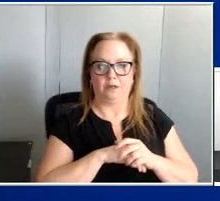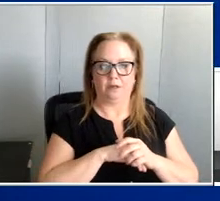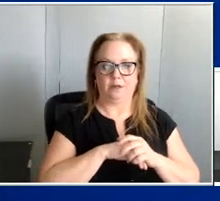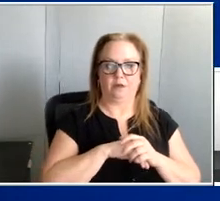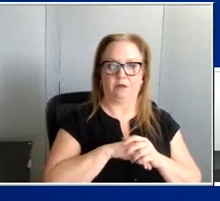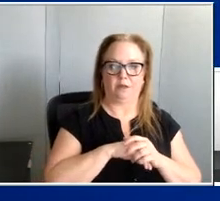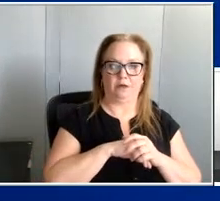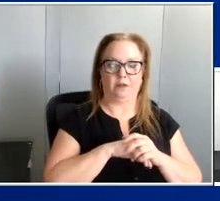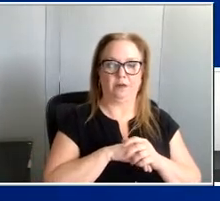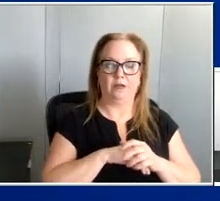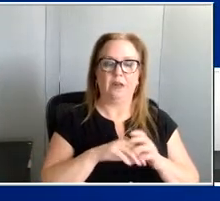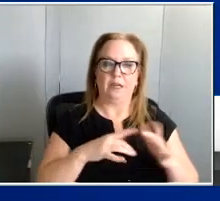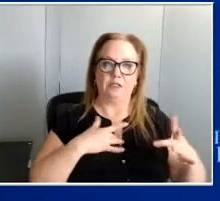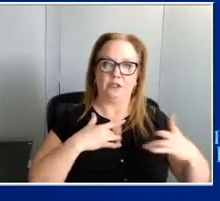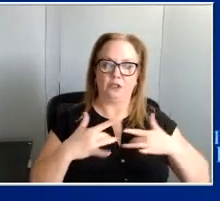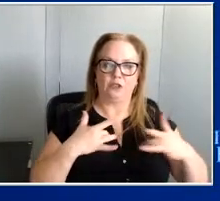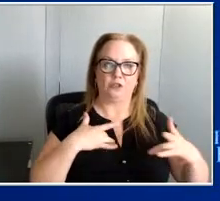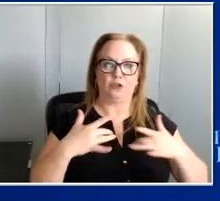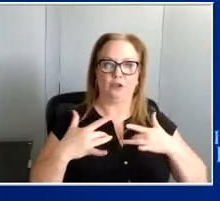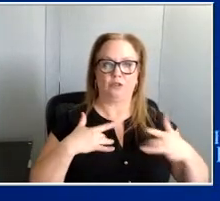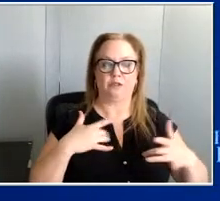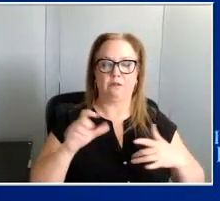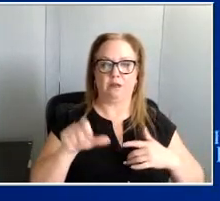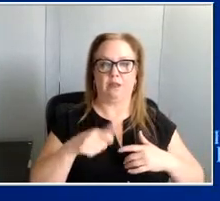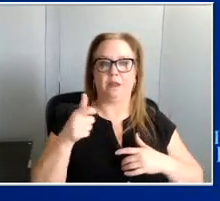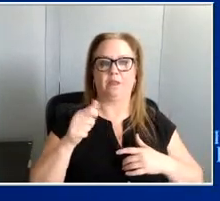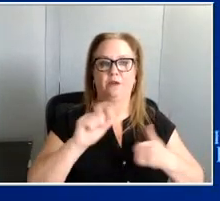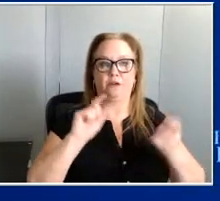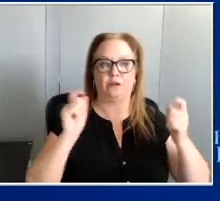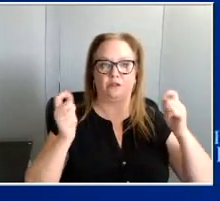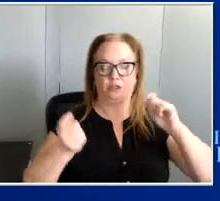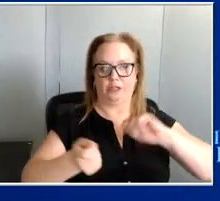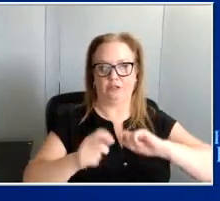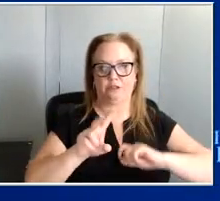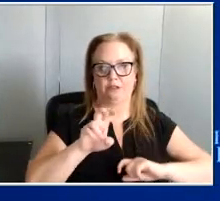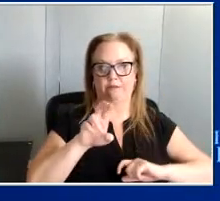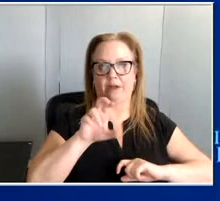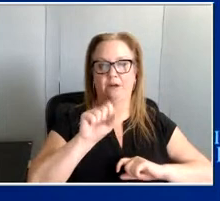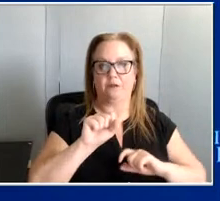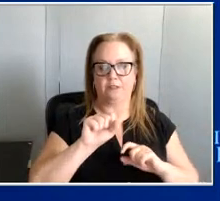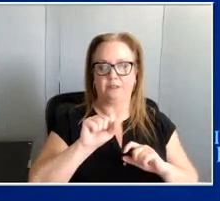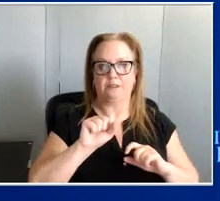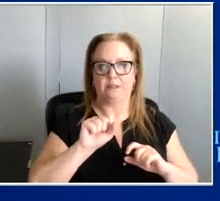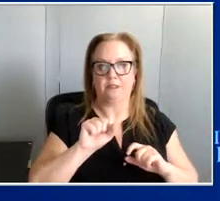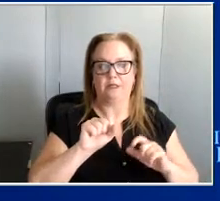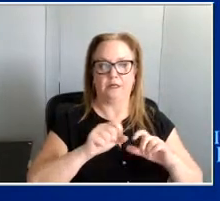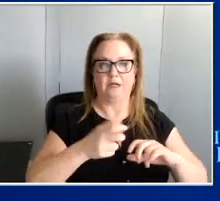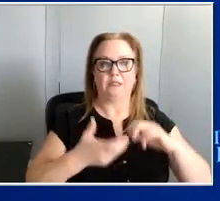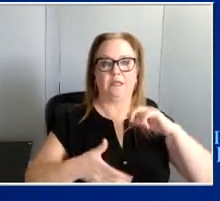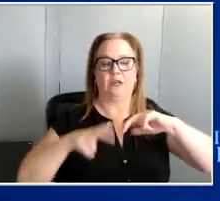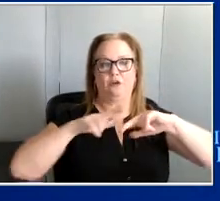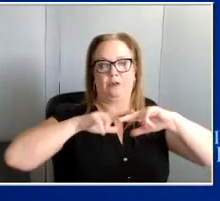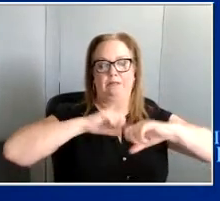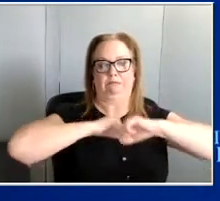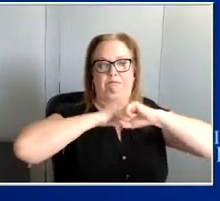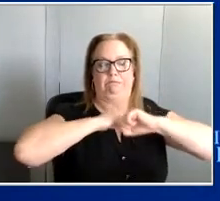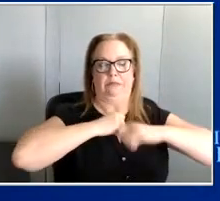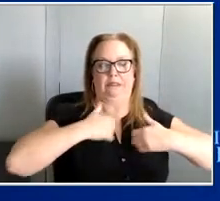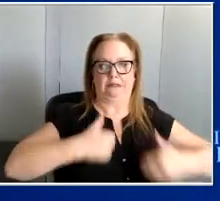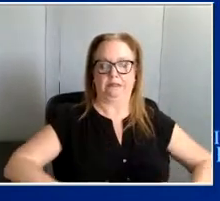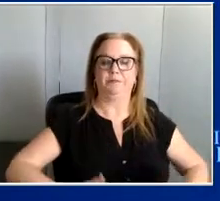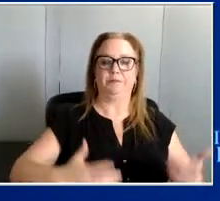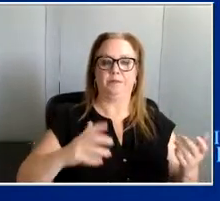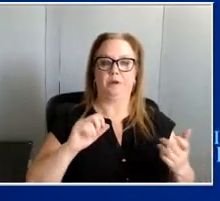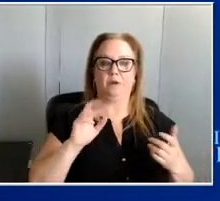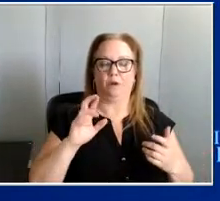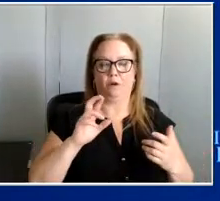with. Can there be some other wholesale changes to the virus aiding to actually increase virulence or escaping our